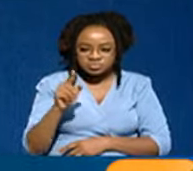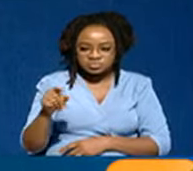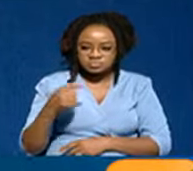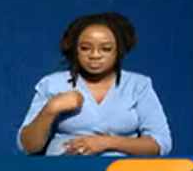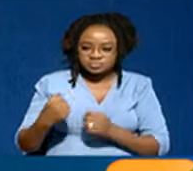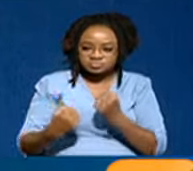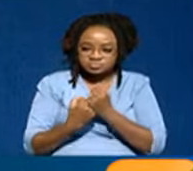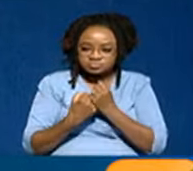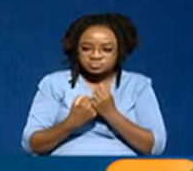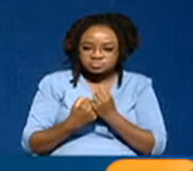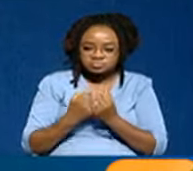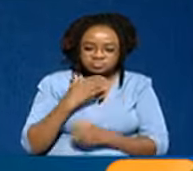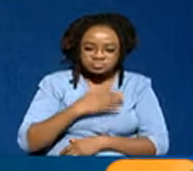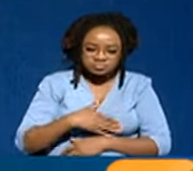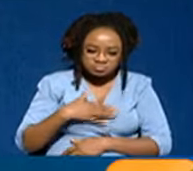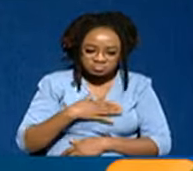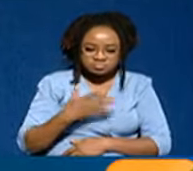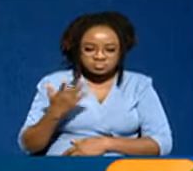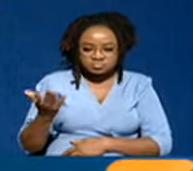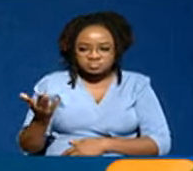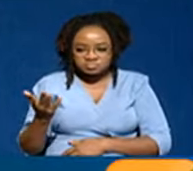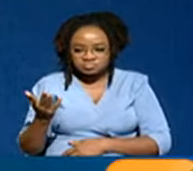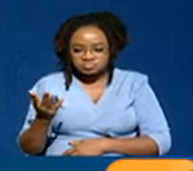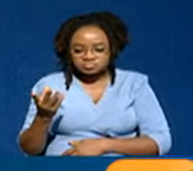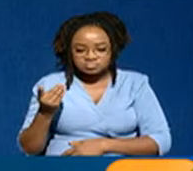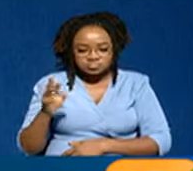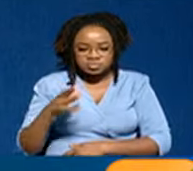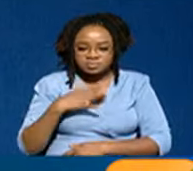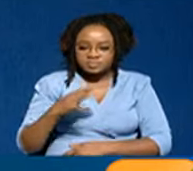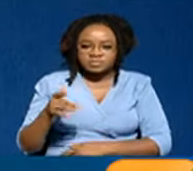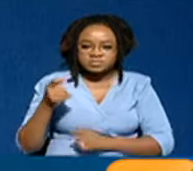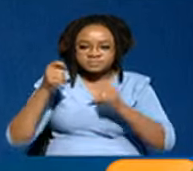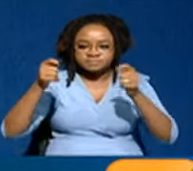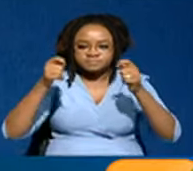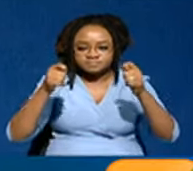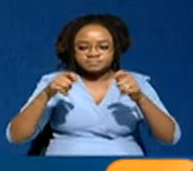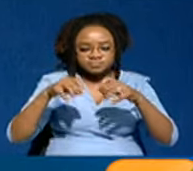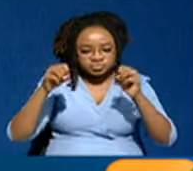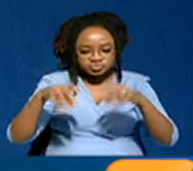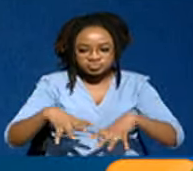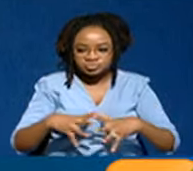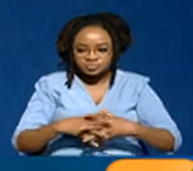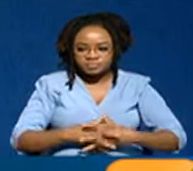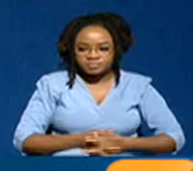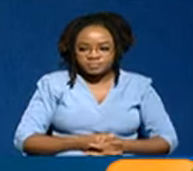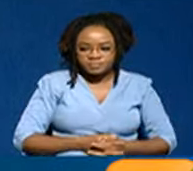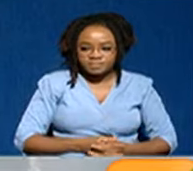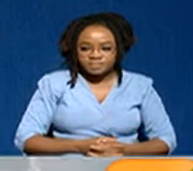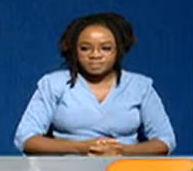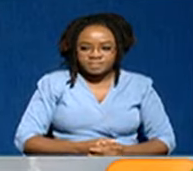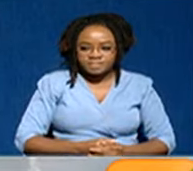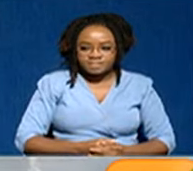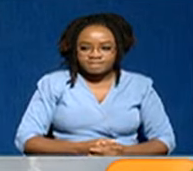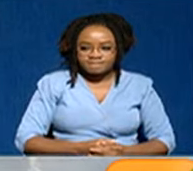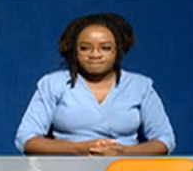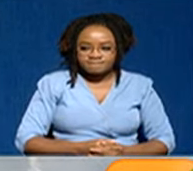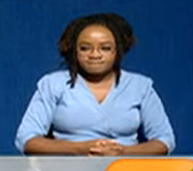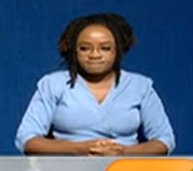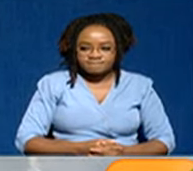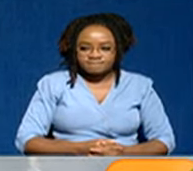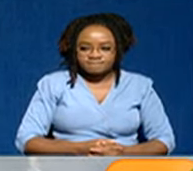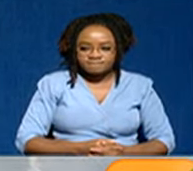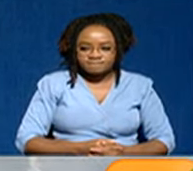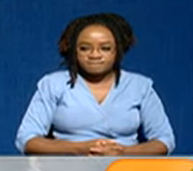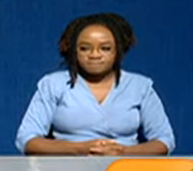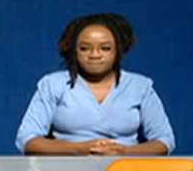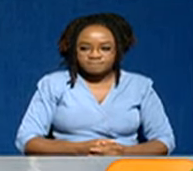Union. Please. Dr. You know, Davji, you don't wait, appeal, wait, wait, all of, wait. All of, you know, this is an appeal to you. You don't appeal to people